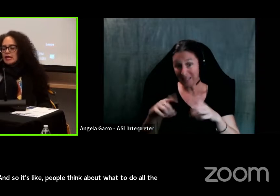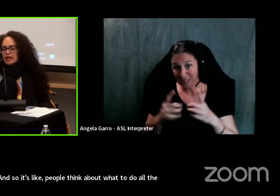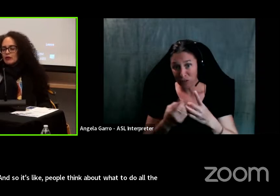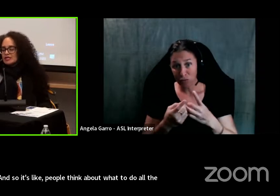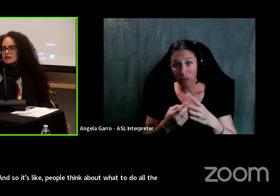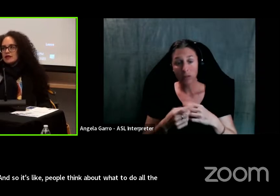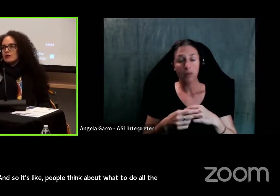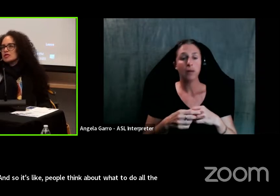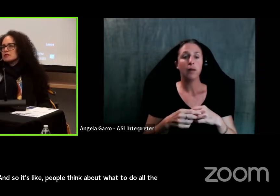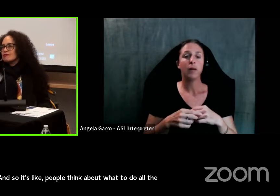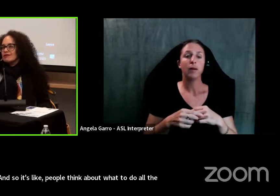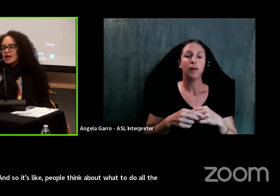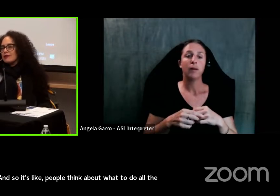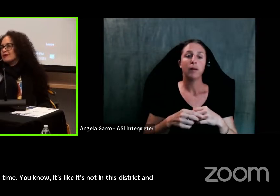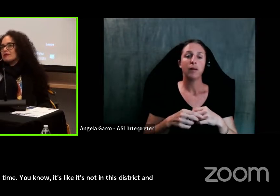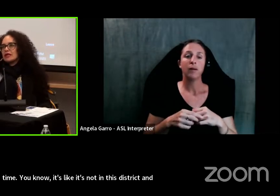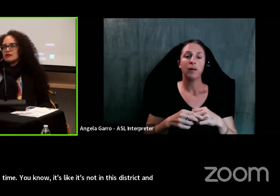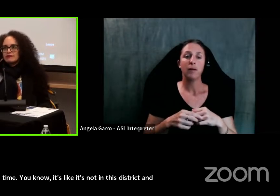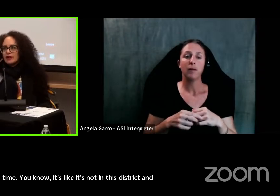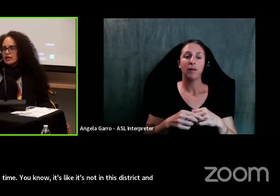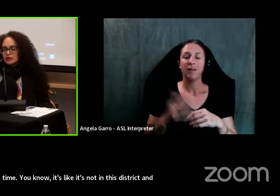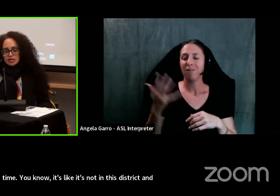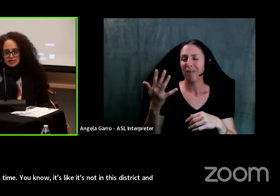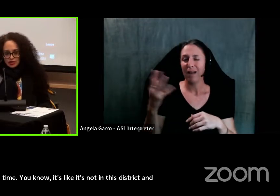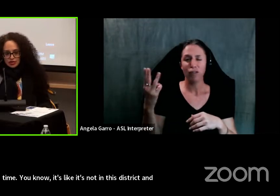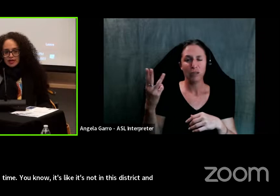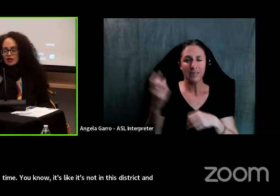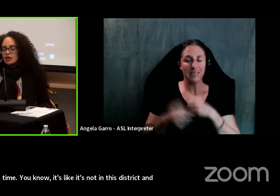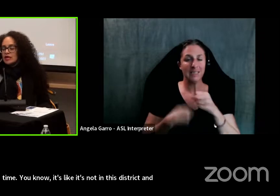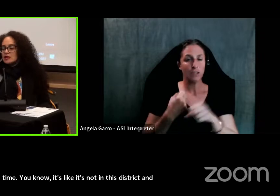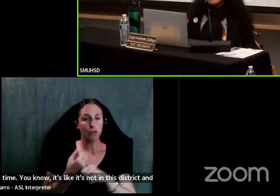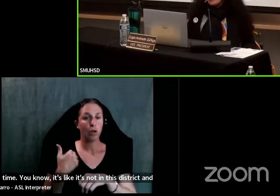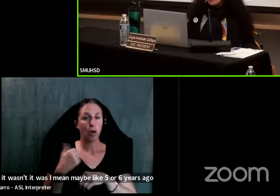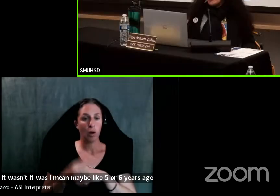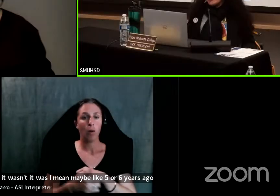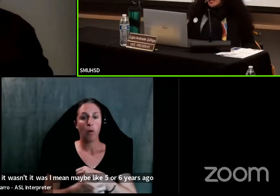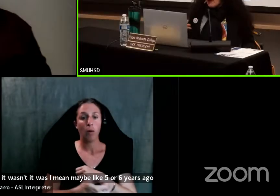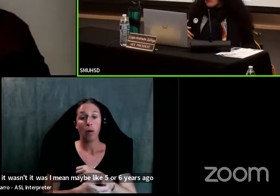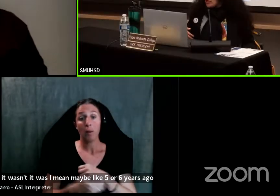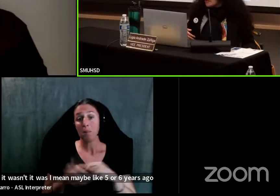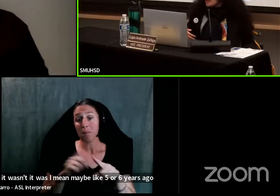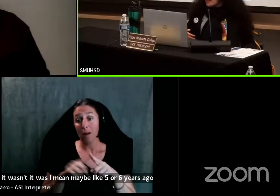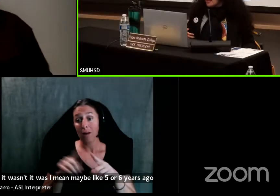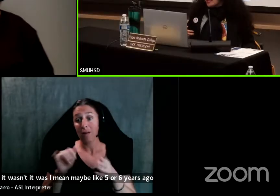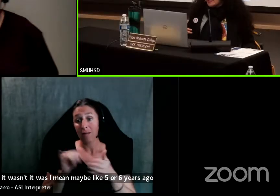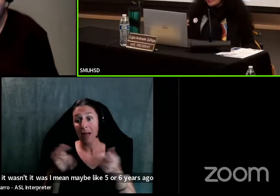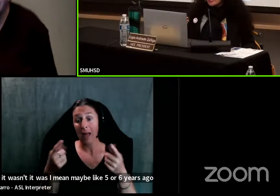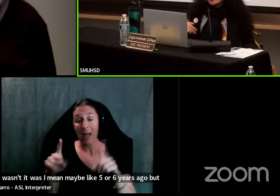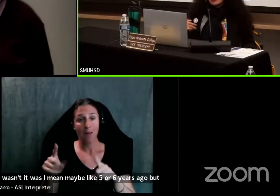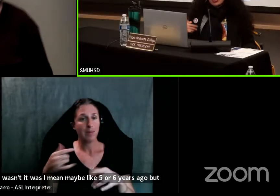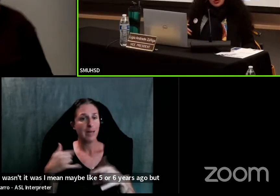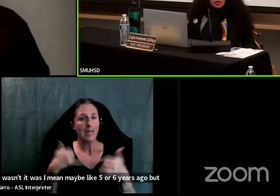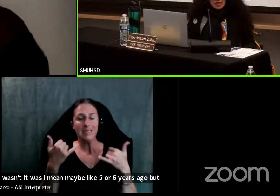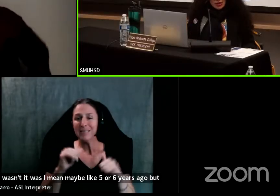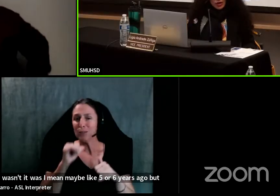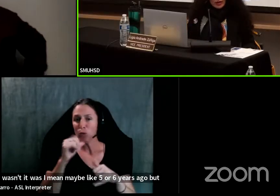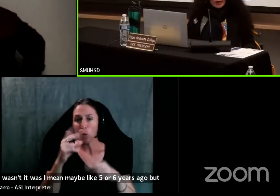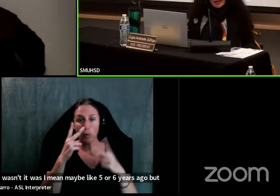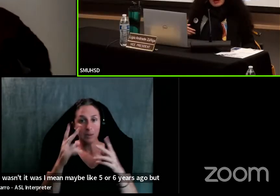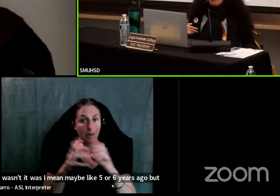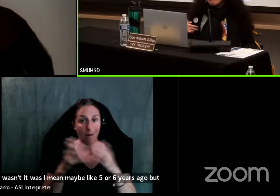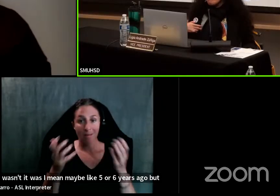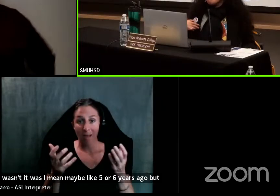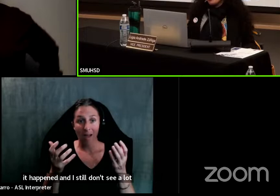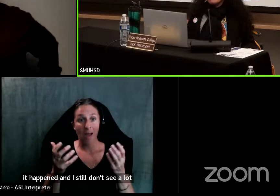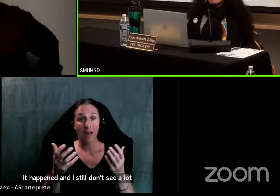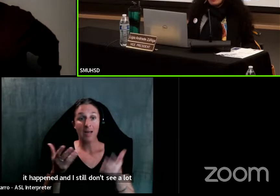was, maybe like 5 or 6 years ago, but it happened. And I still don't see a lot.